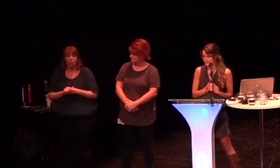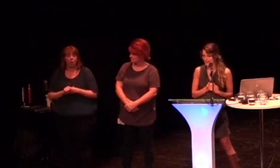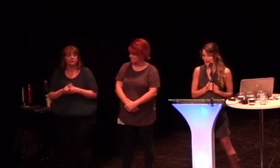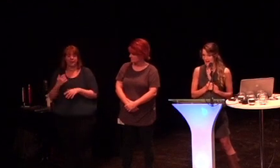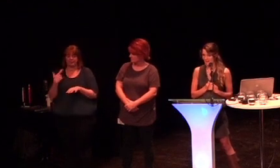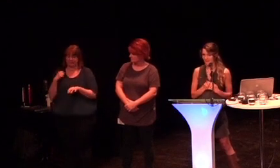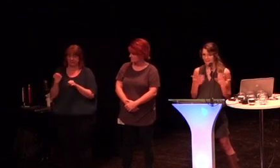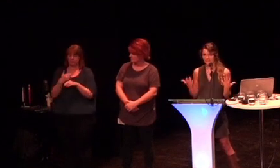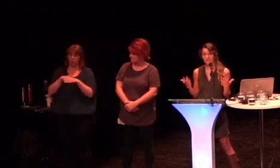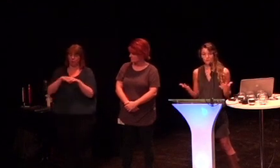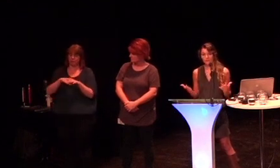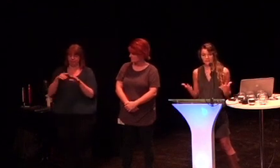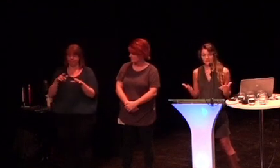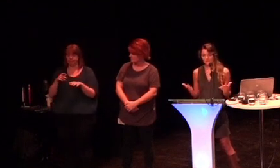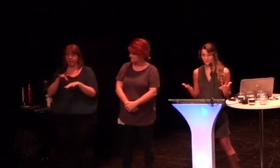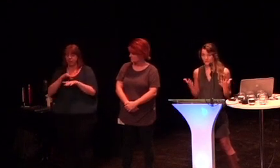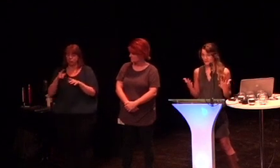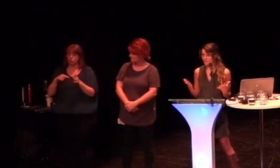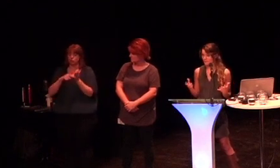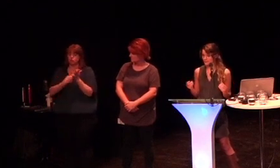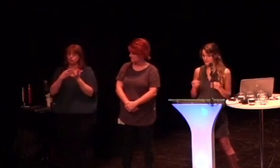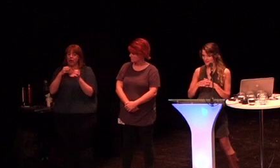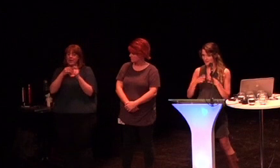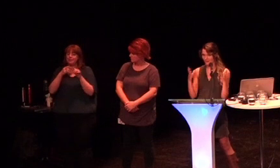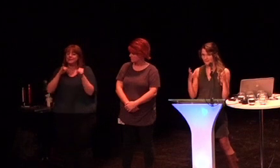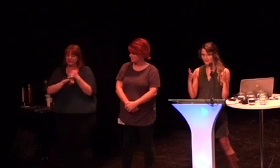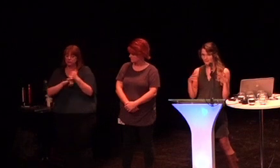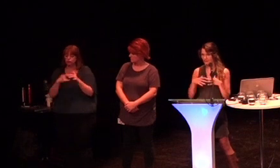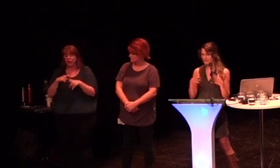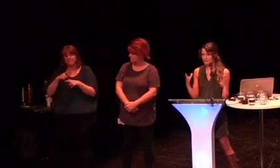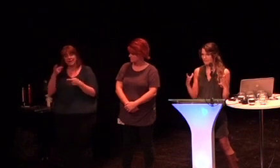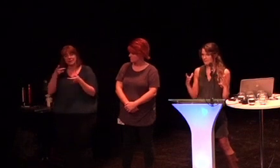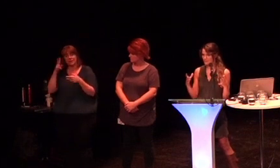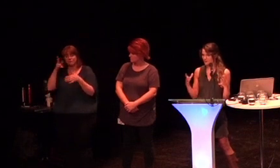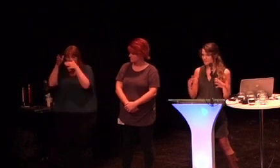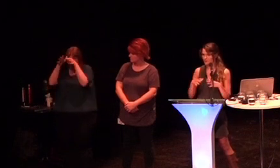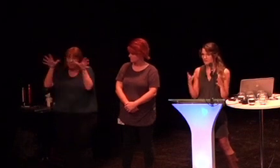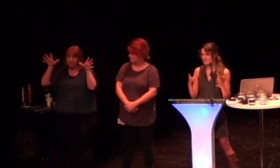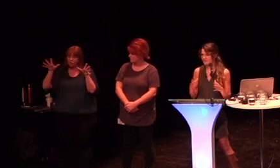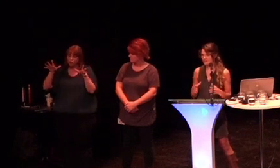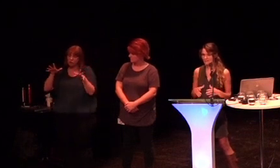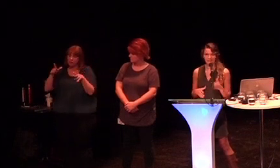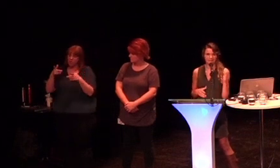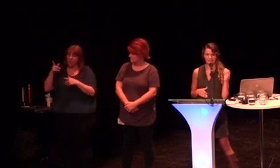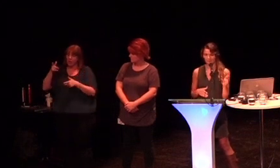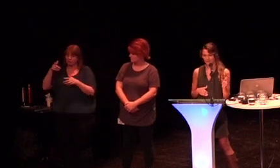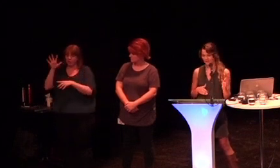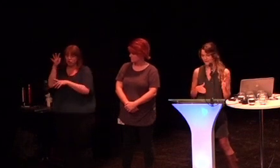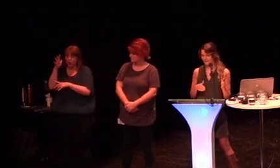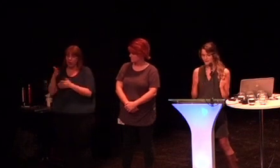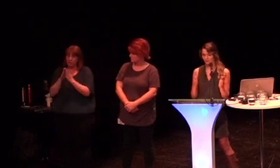Tribes, finding a visual image for the Jungle Book. It's quite interesting. I don't know if you're familiar with Tribes, but essentially